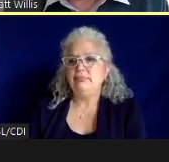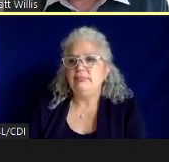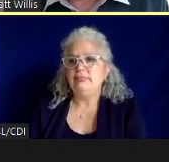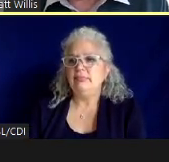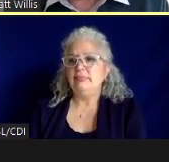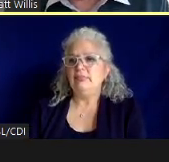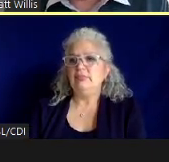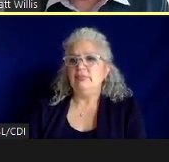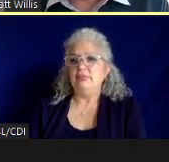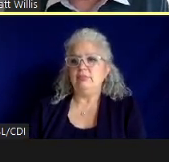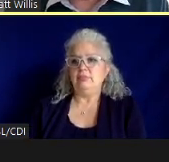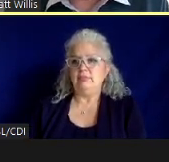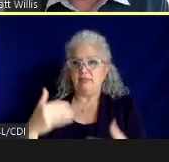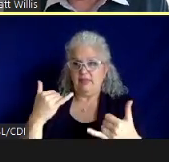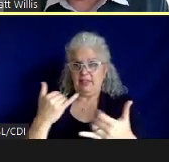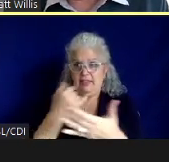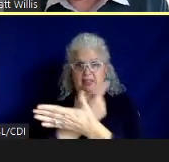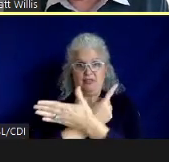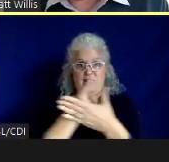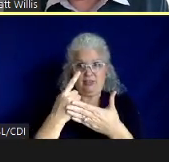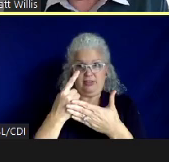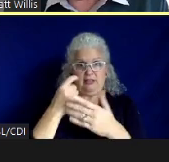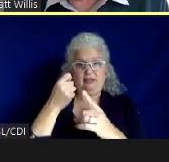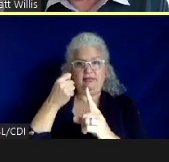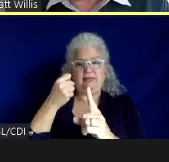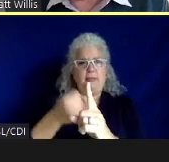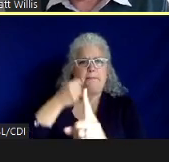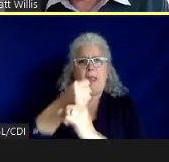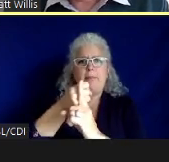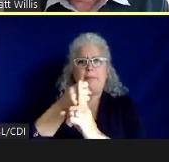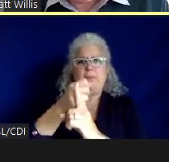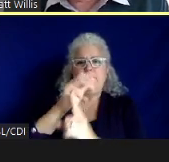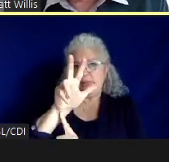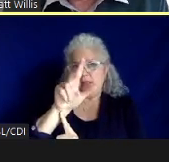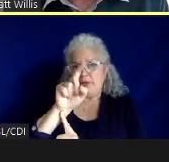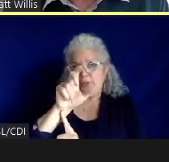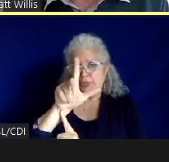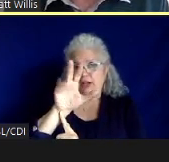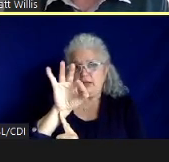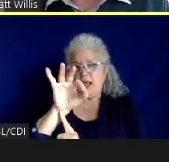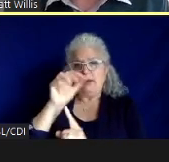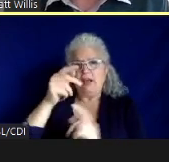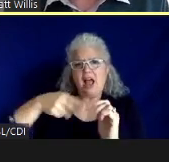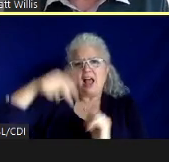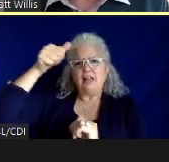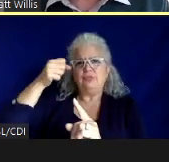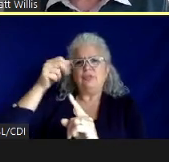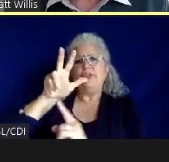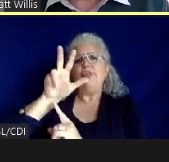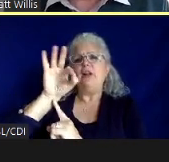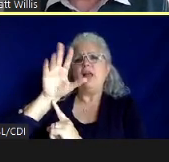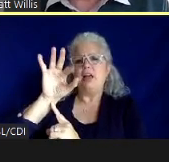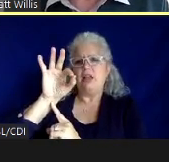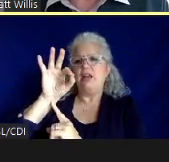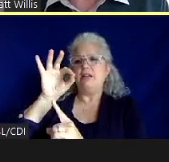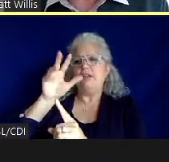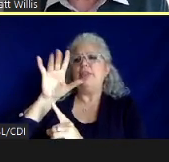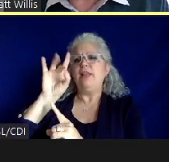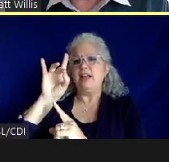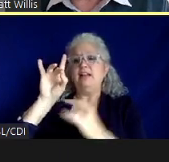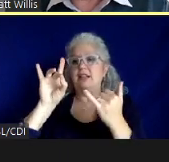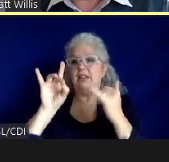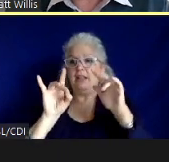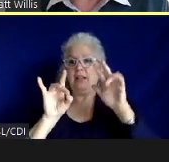with 39, and now today it's 38, with 8 in intensive care with